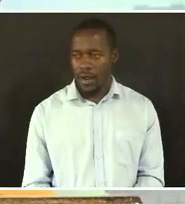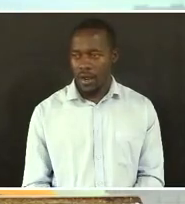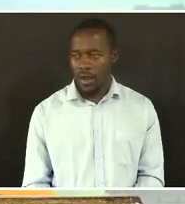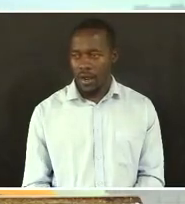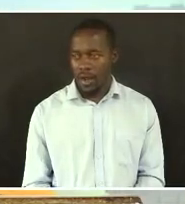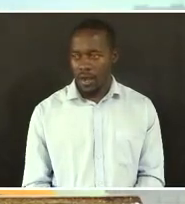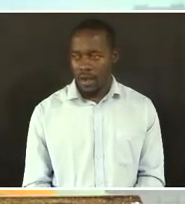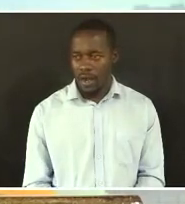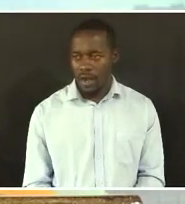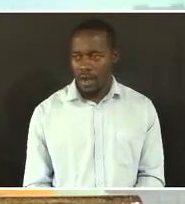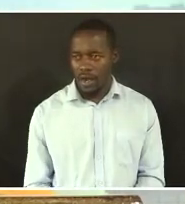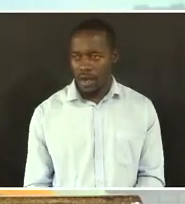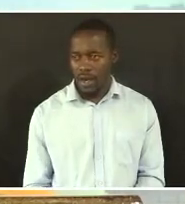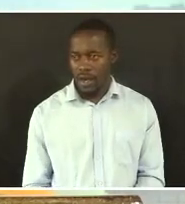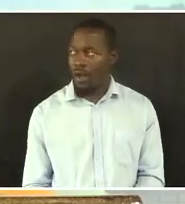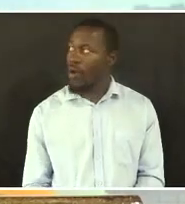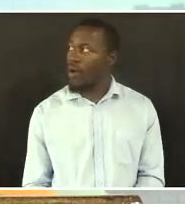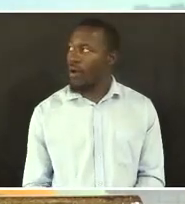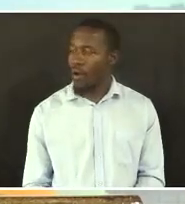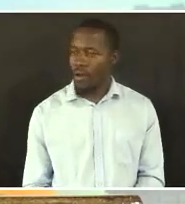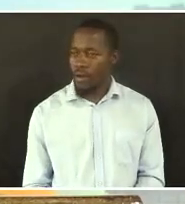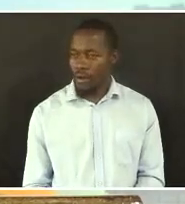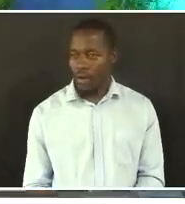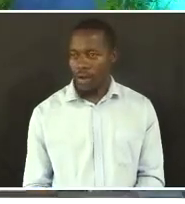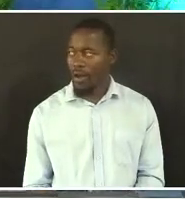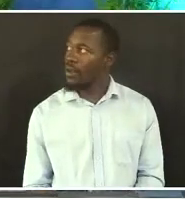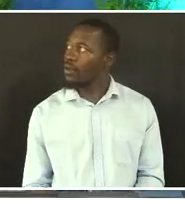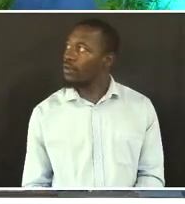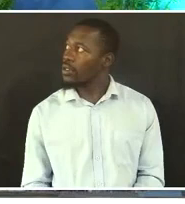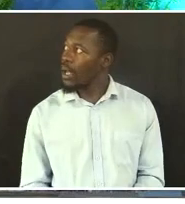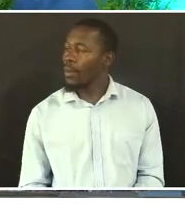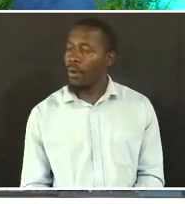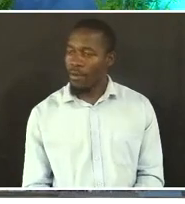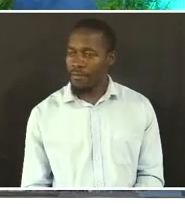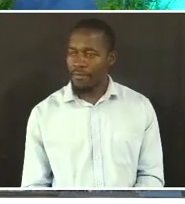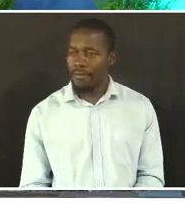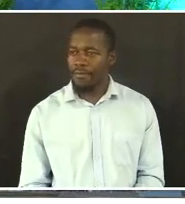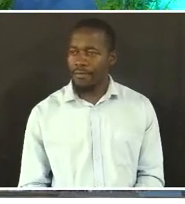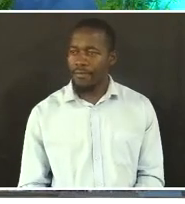our efforts to relieve physical suffering.